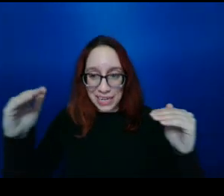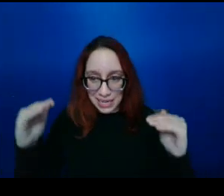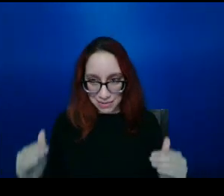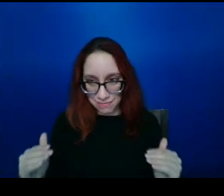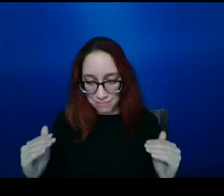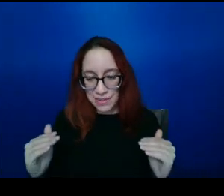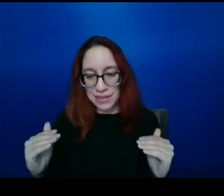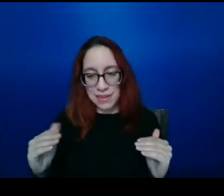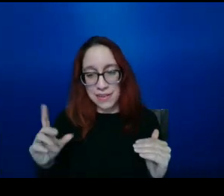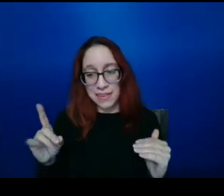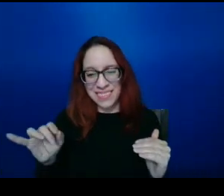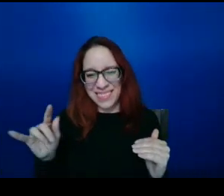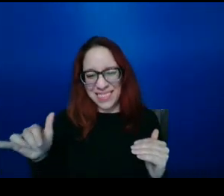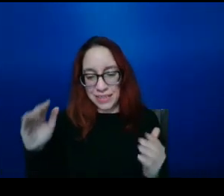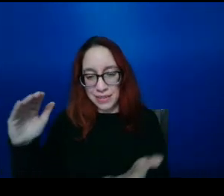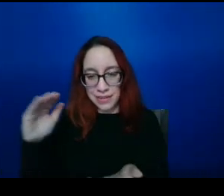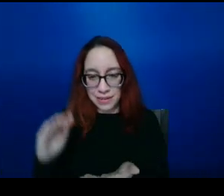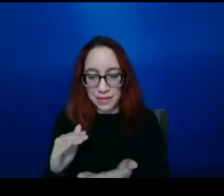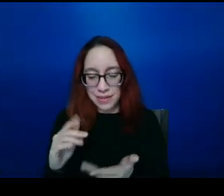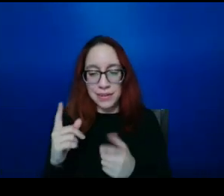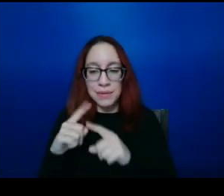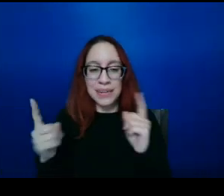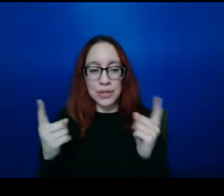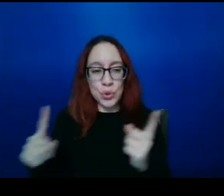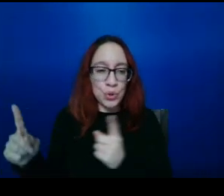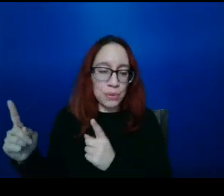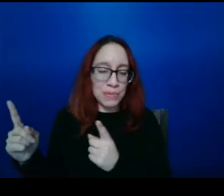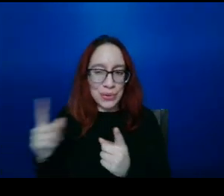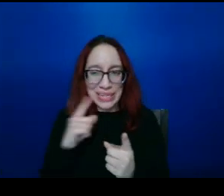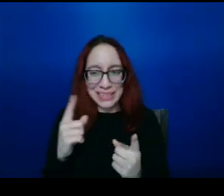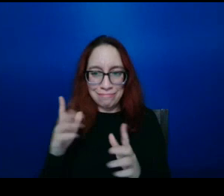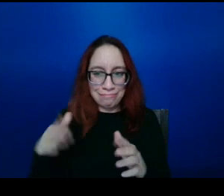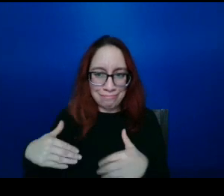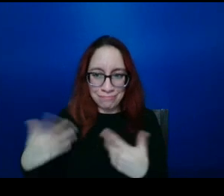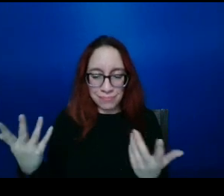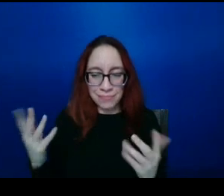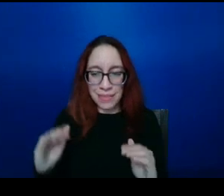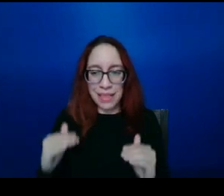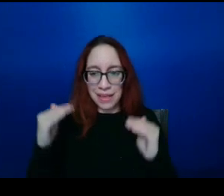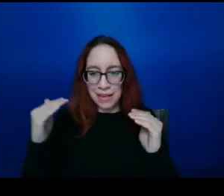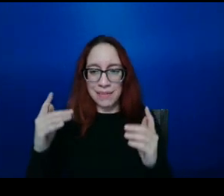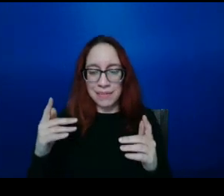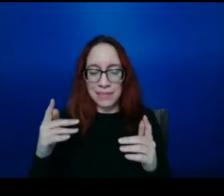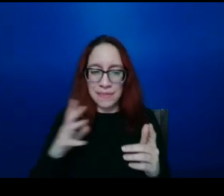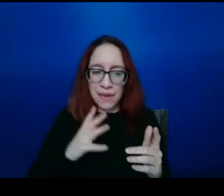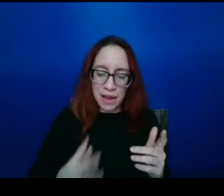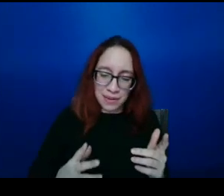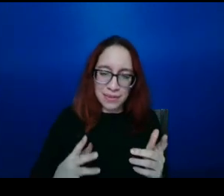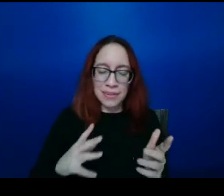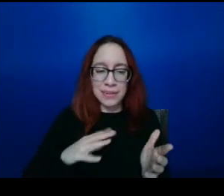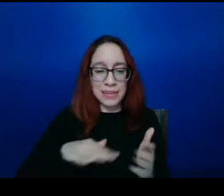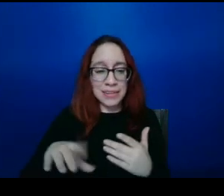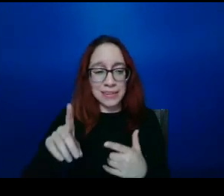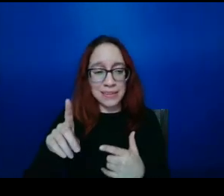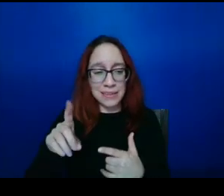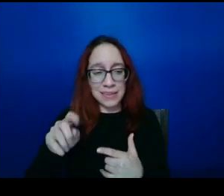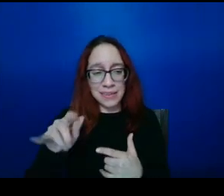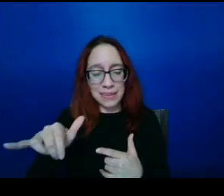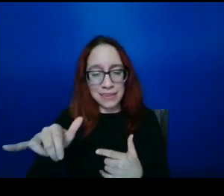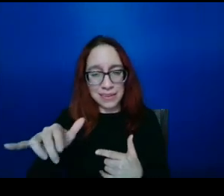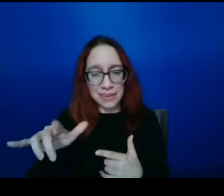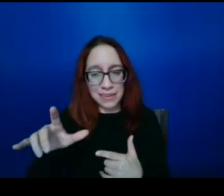turn density down, kind of the cat's out of the bag with where we are. I believe the height exemption is fine, and I believe the density that